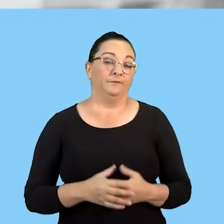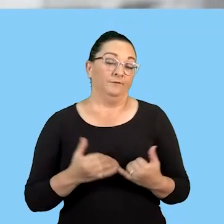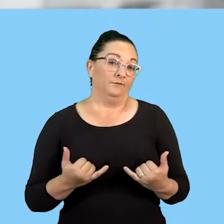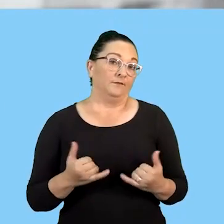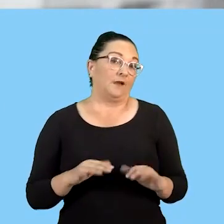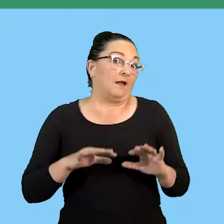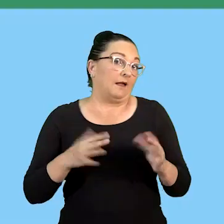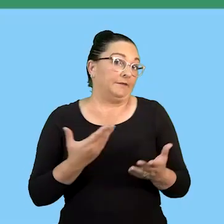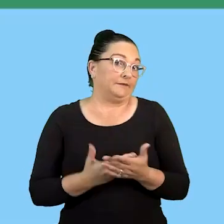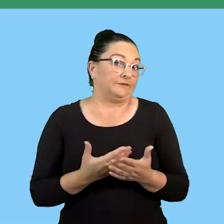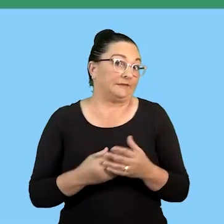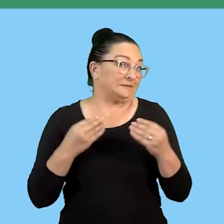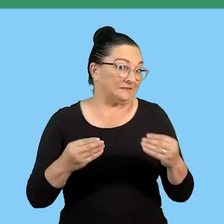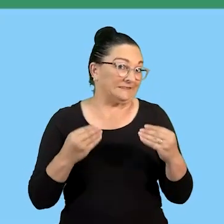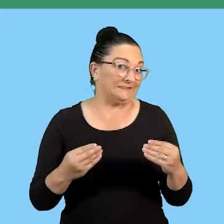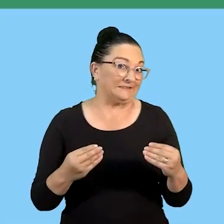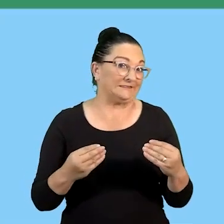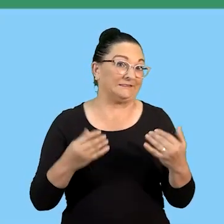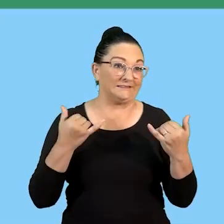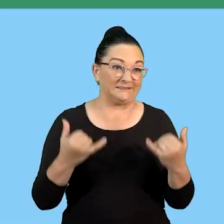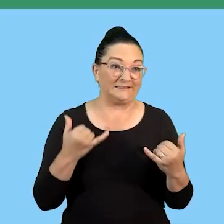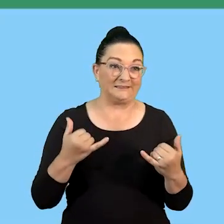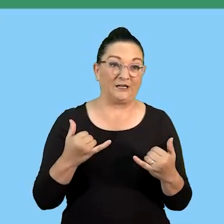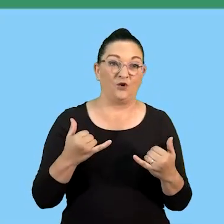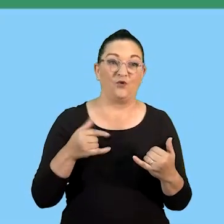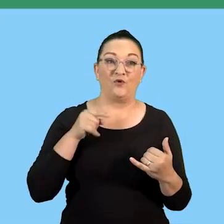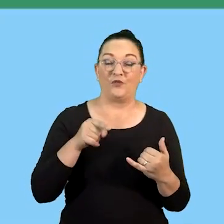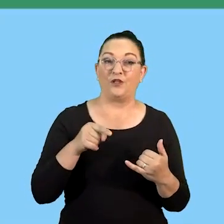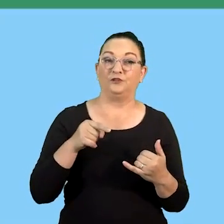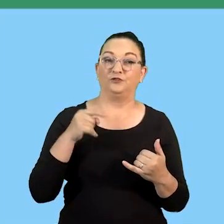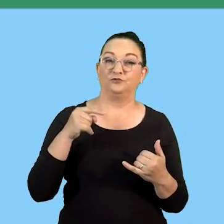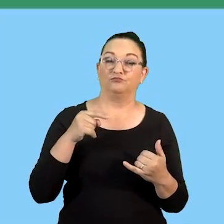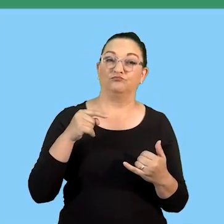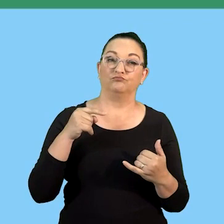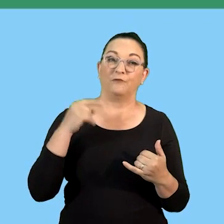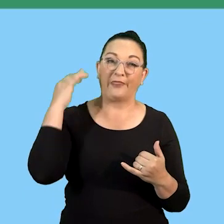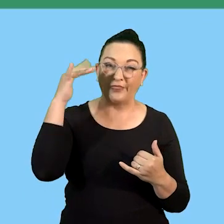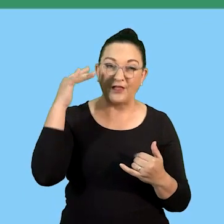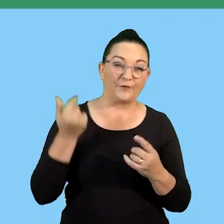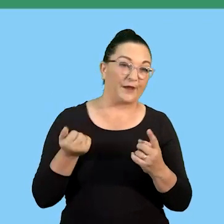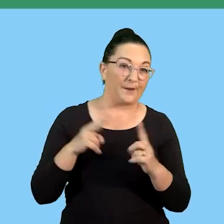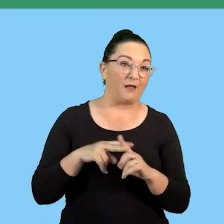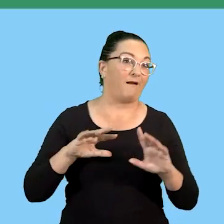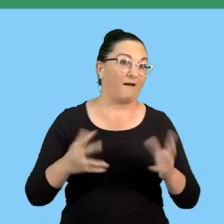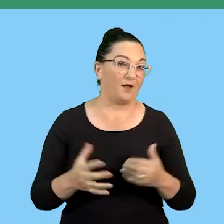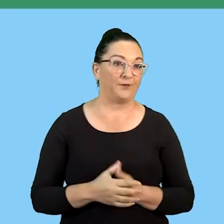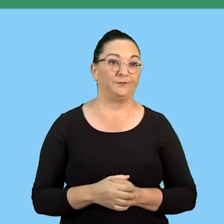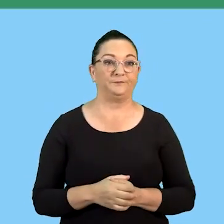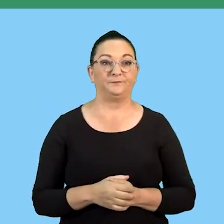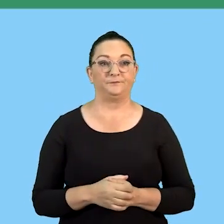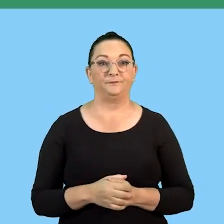how can the business apply this, or when do they apply this? It says here businesses apply